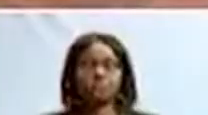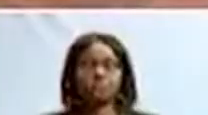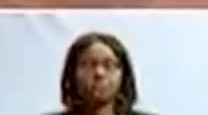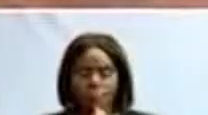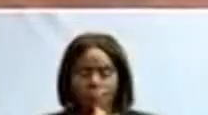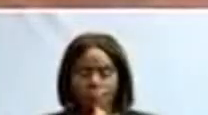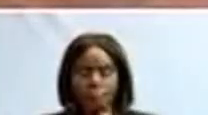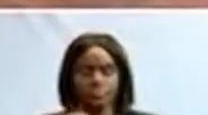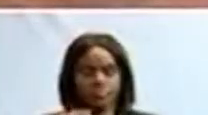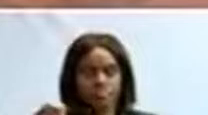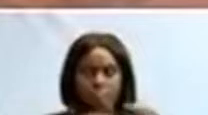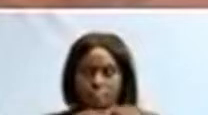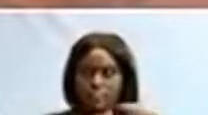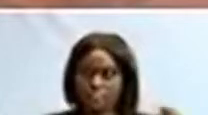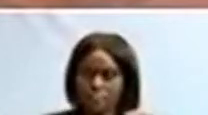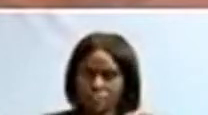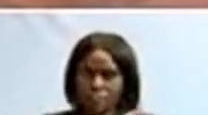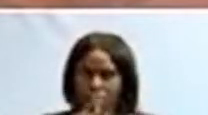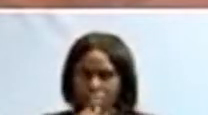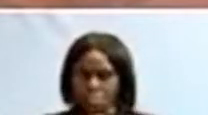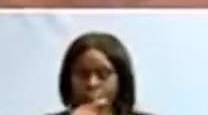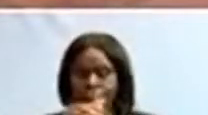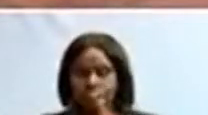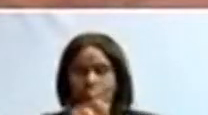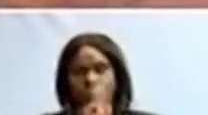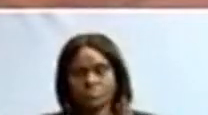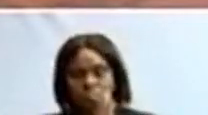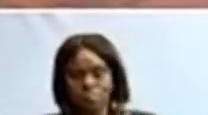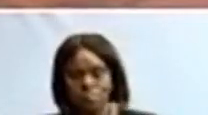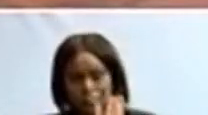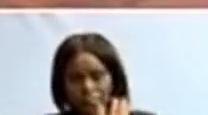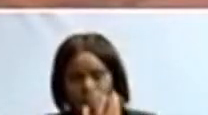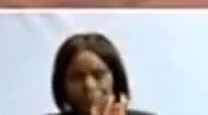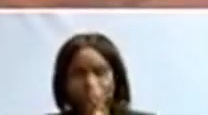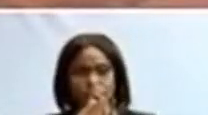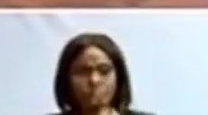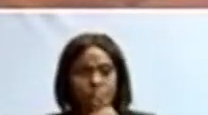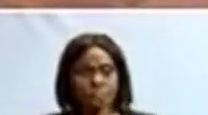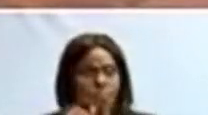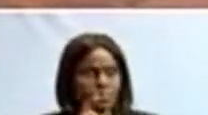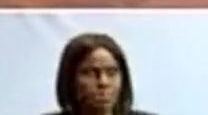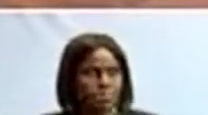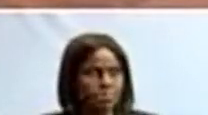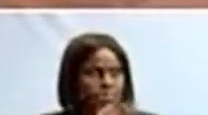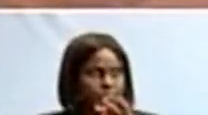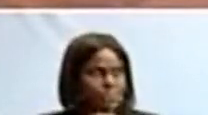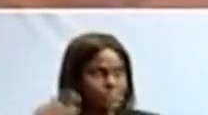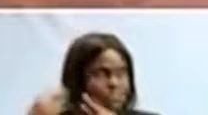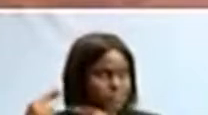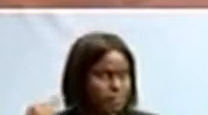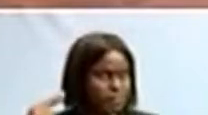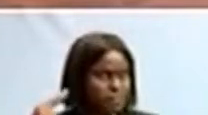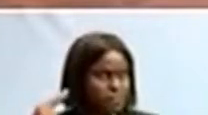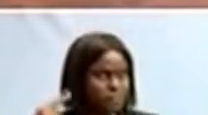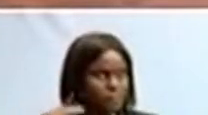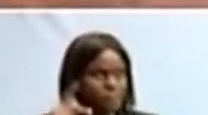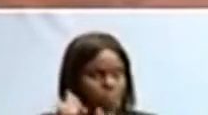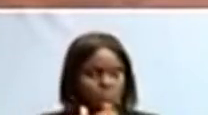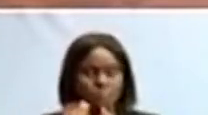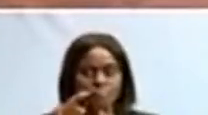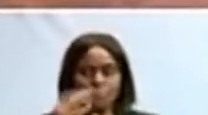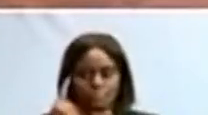funding and expenditure on the utilization of funds during the period under review due